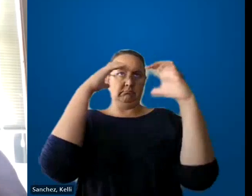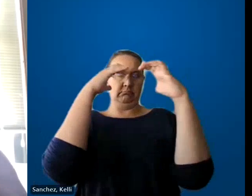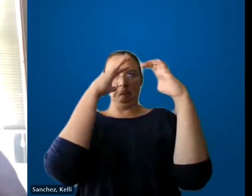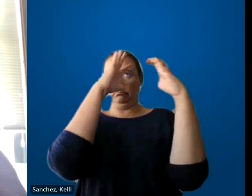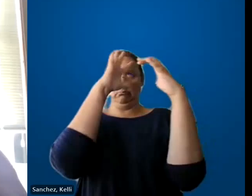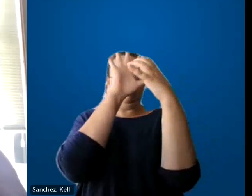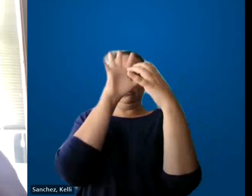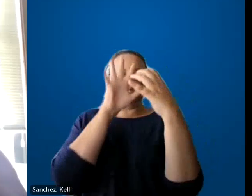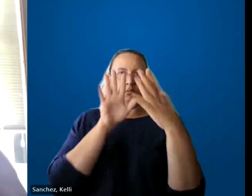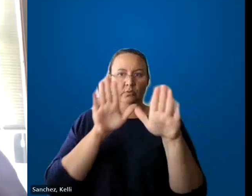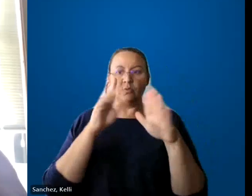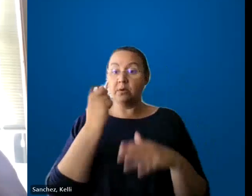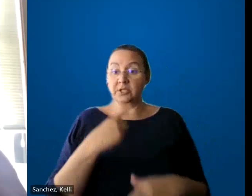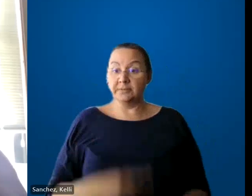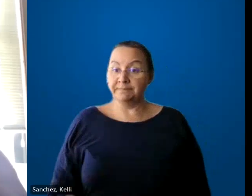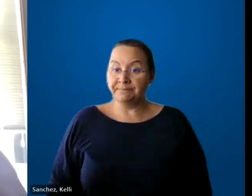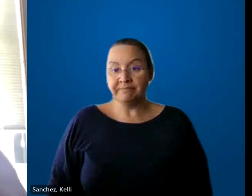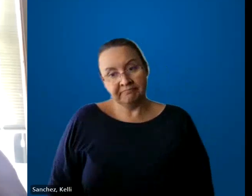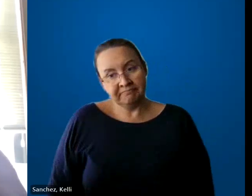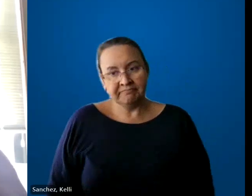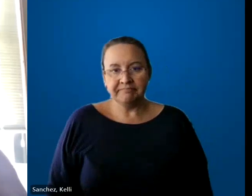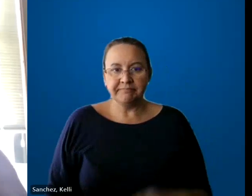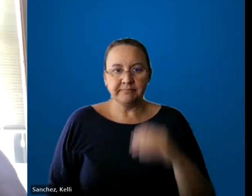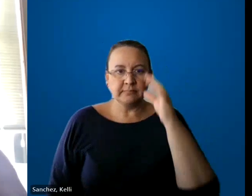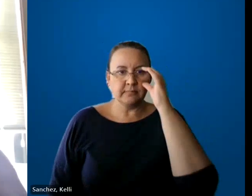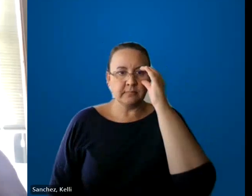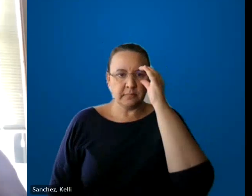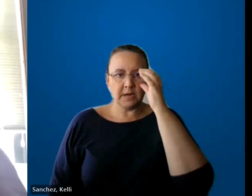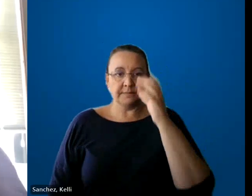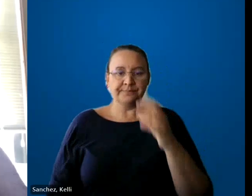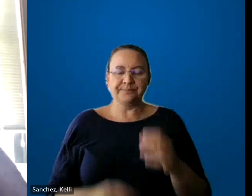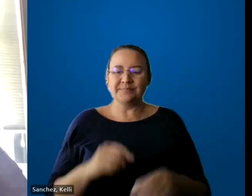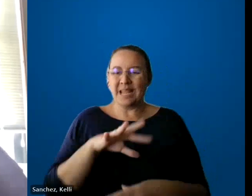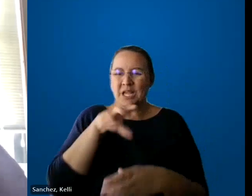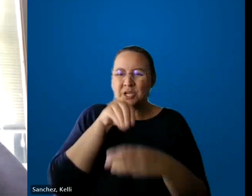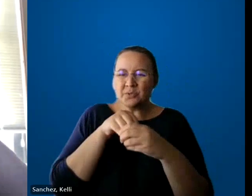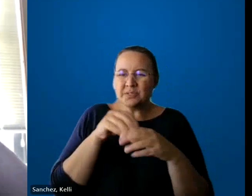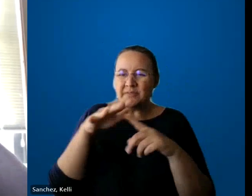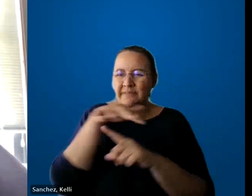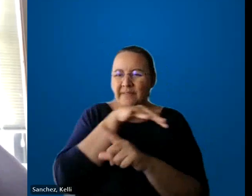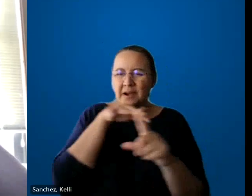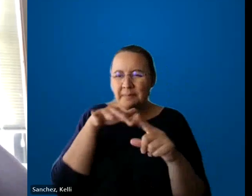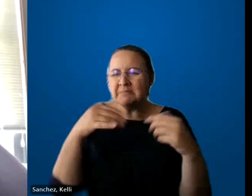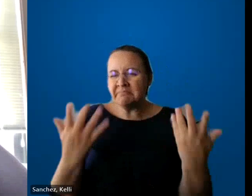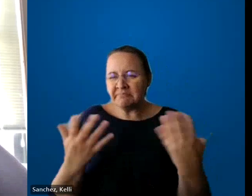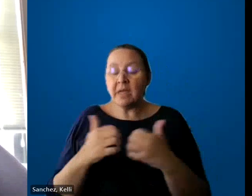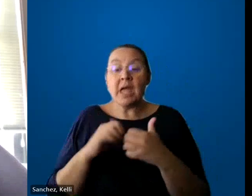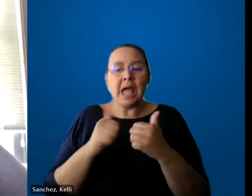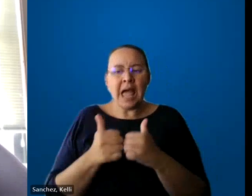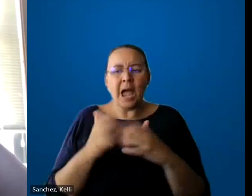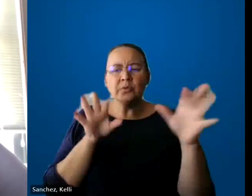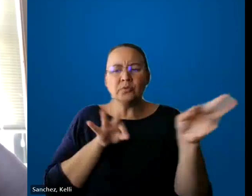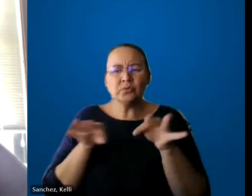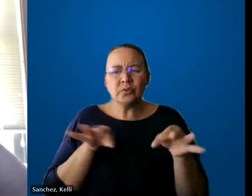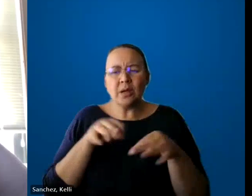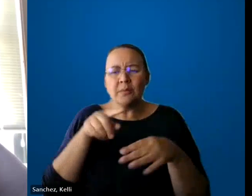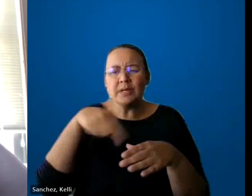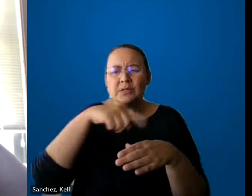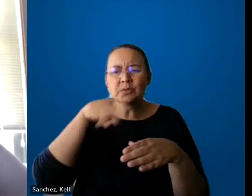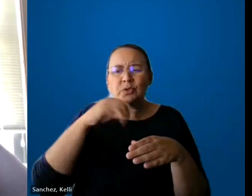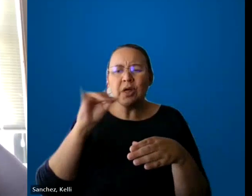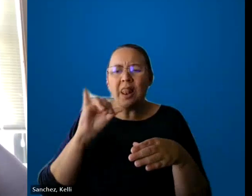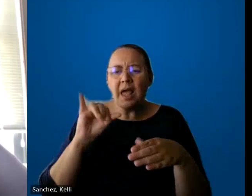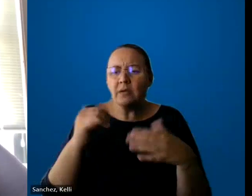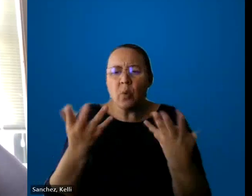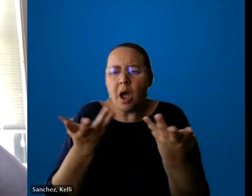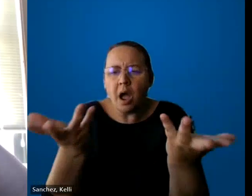yeah, great question. Yeah. So on the topic of inclusive environments, how would you describe an inclusive environment? What does that look